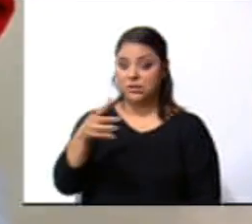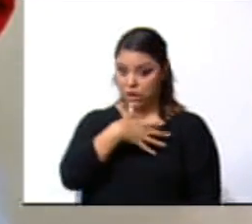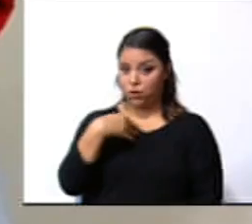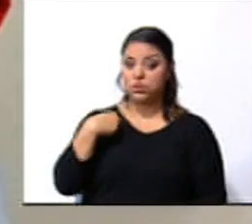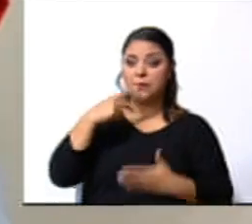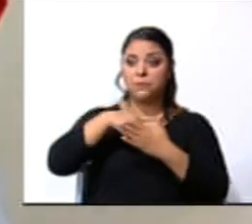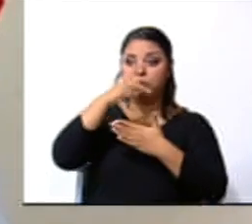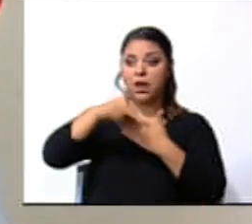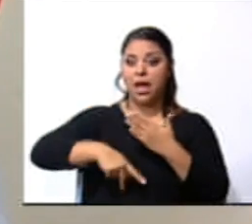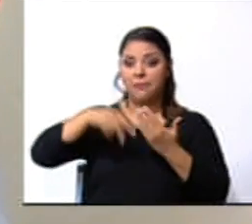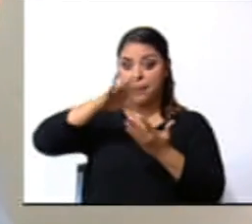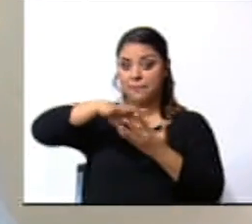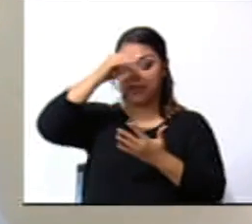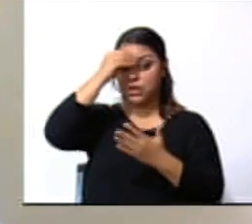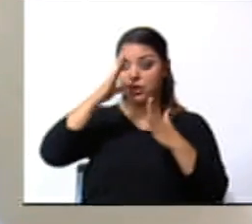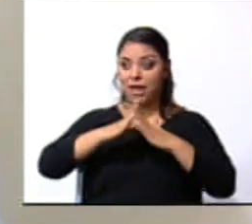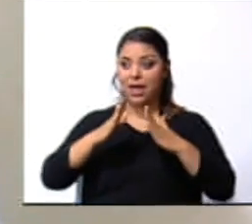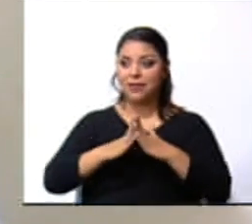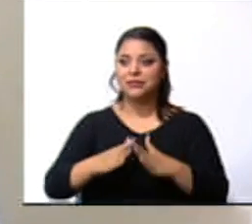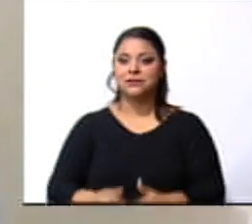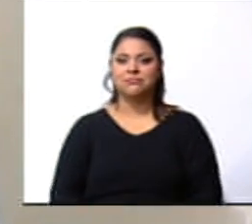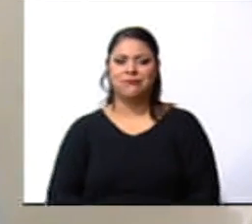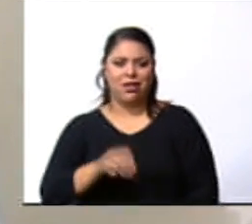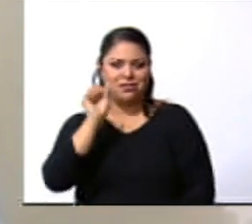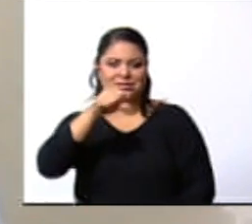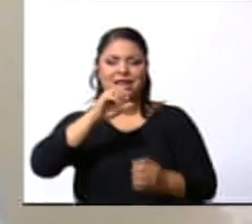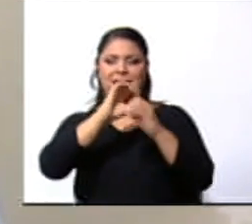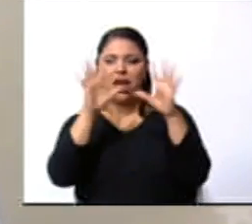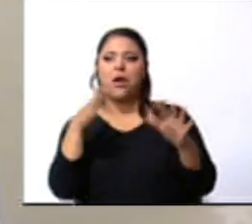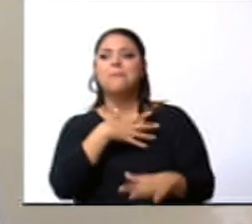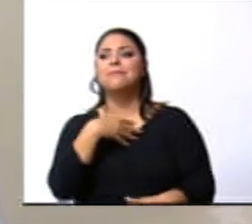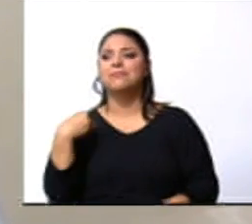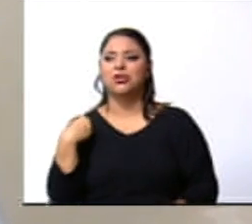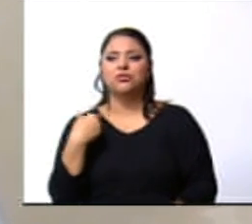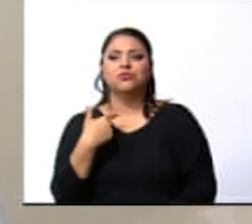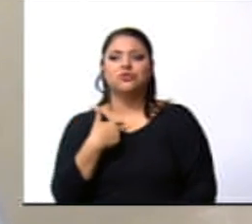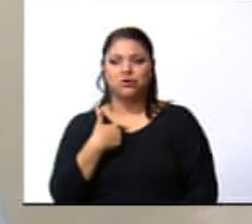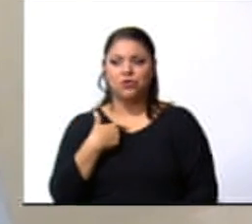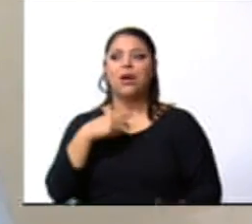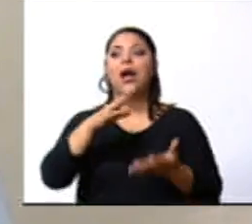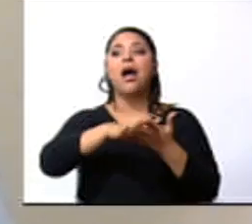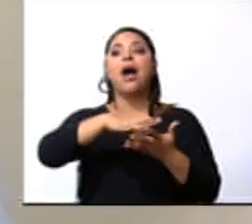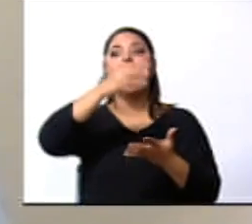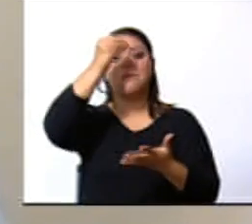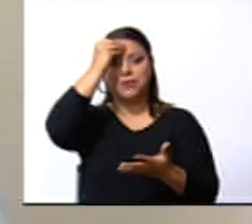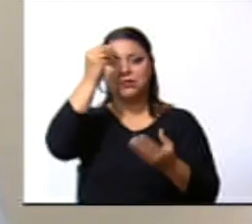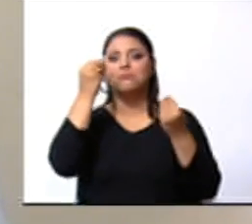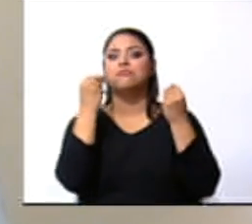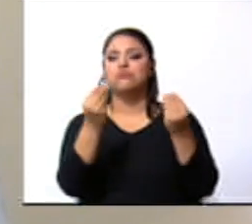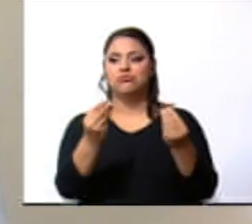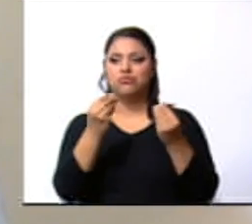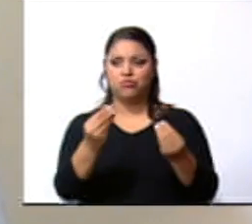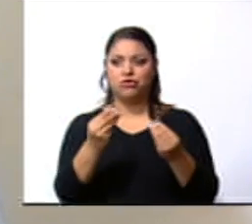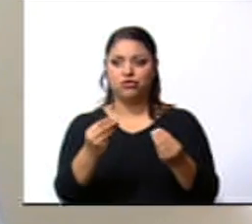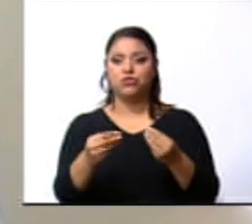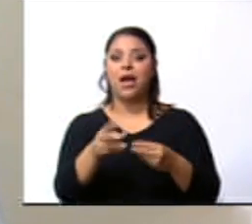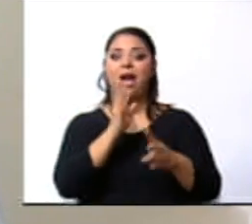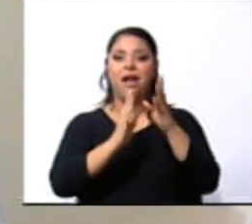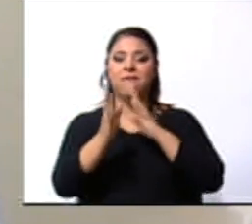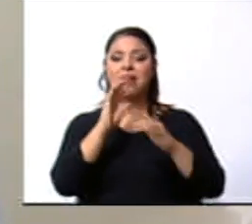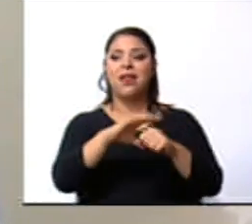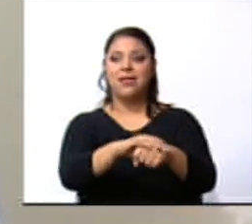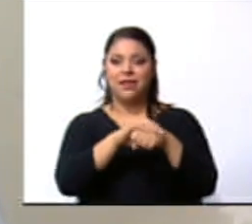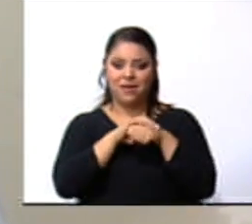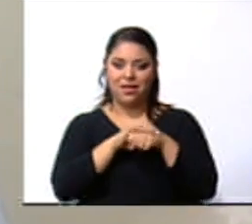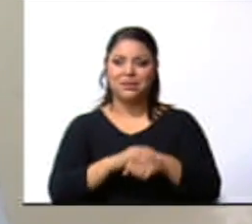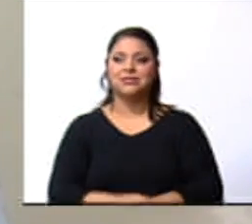program Learning at Home? Of course I did. I learned a lot. I learned how to speak